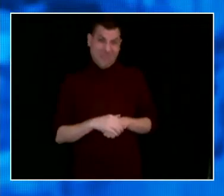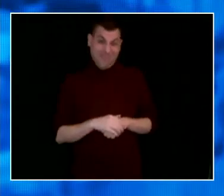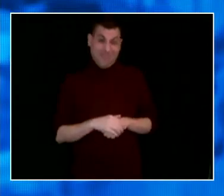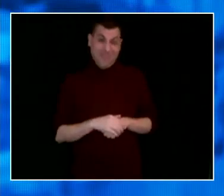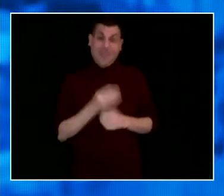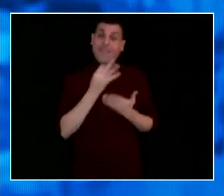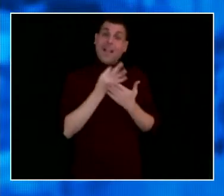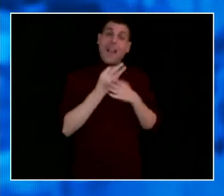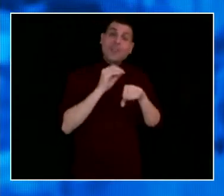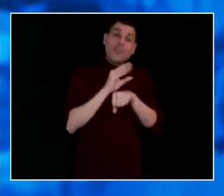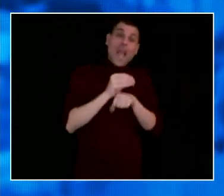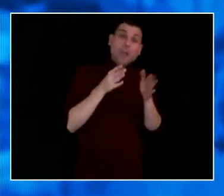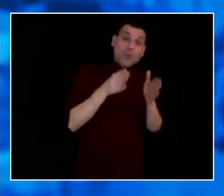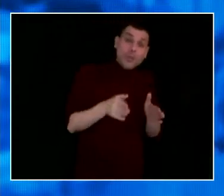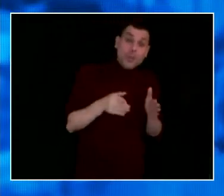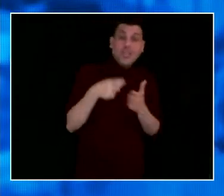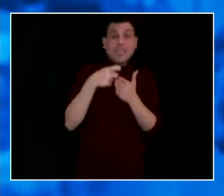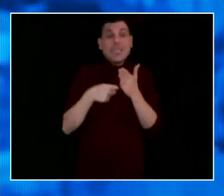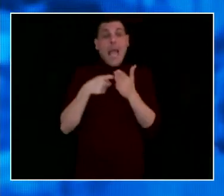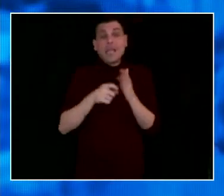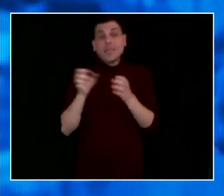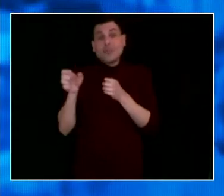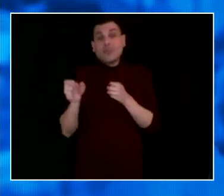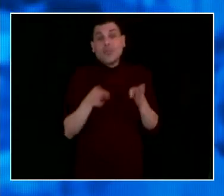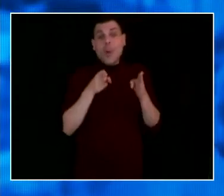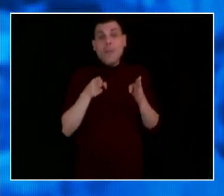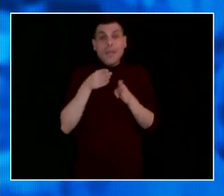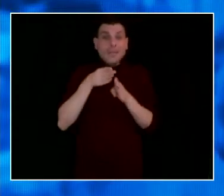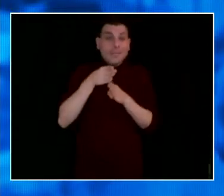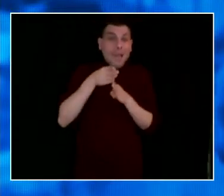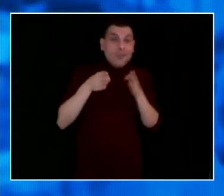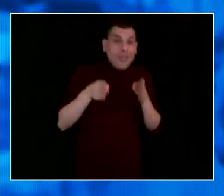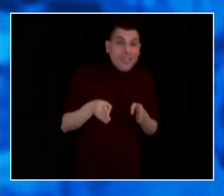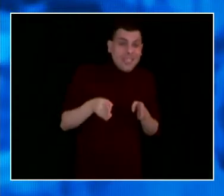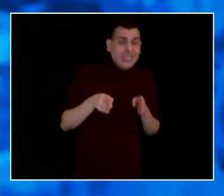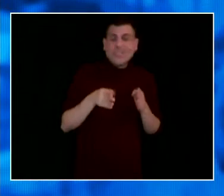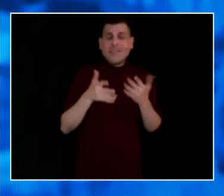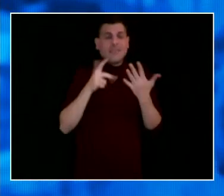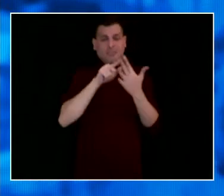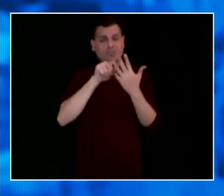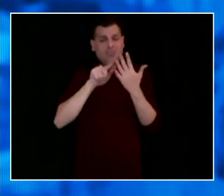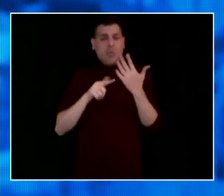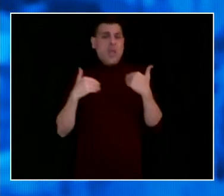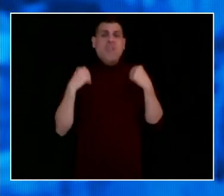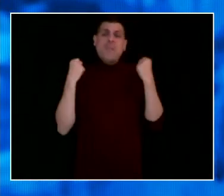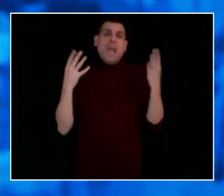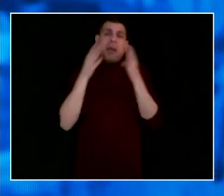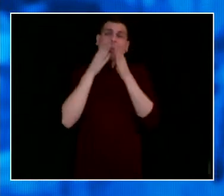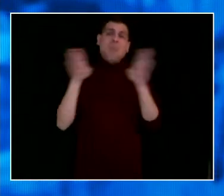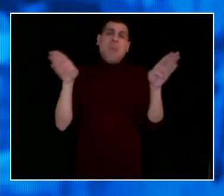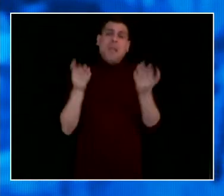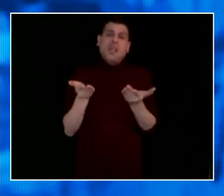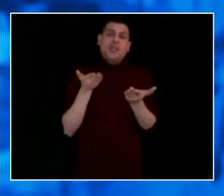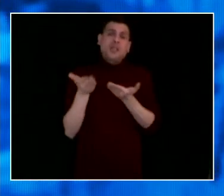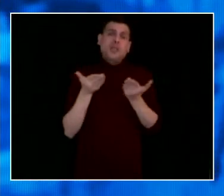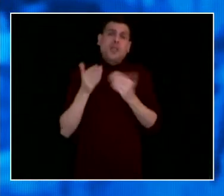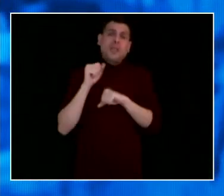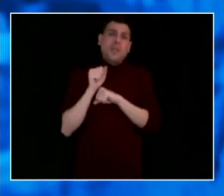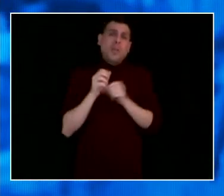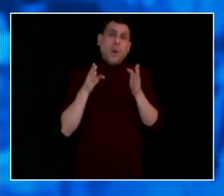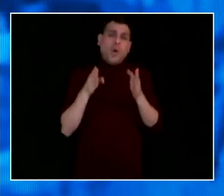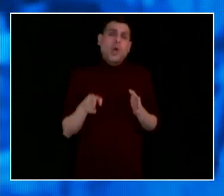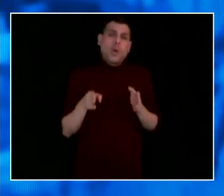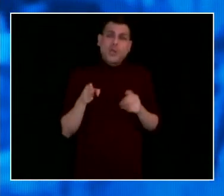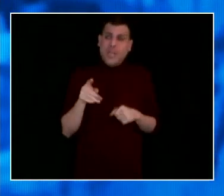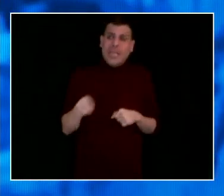free tax prep specialists, New York City's public servants fight every day to make life more affordable for working